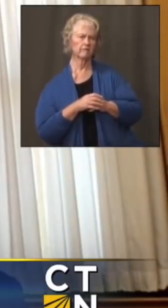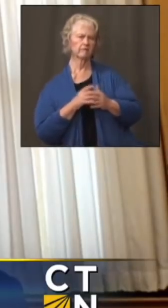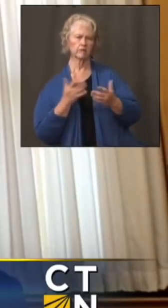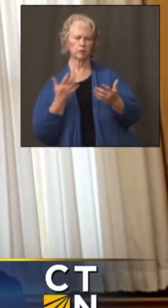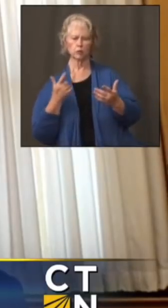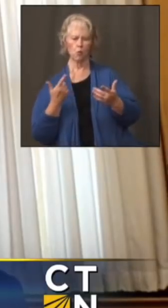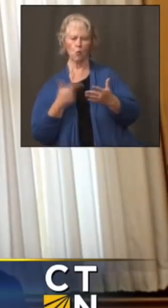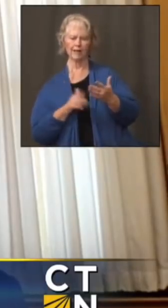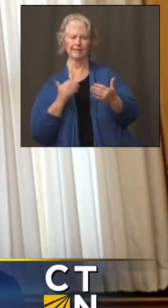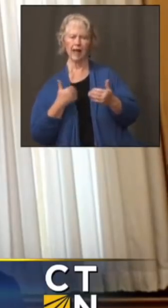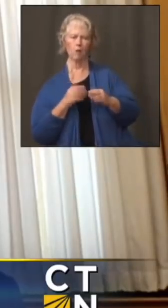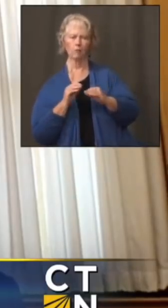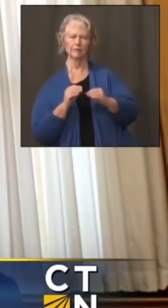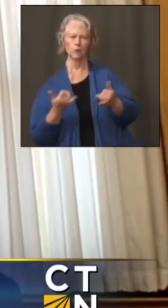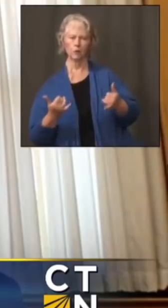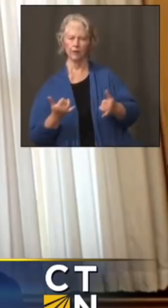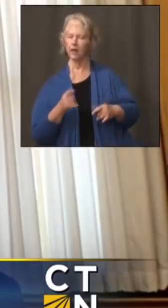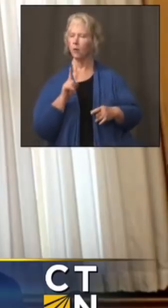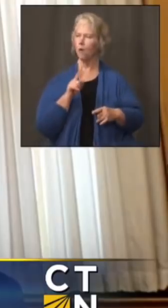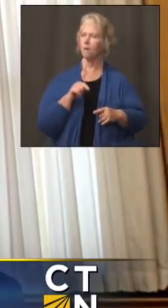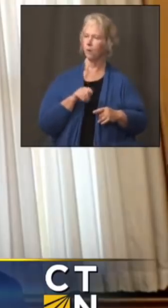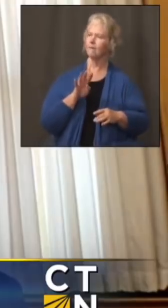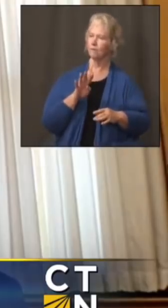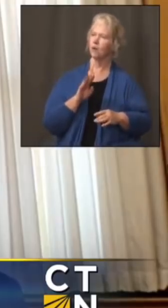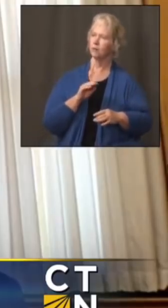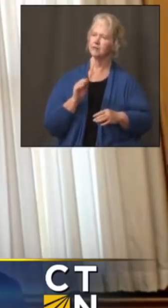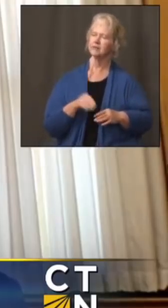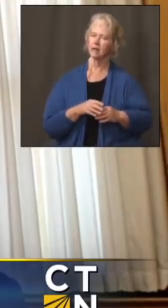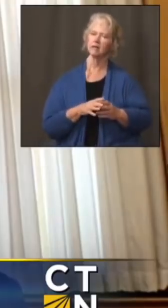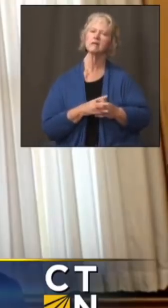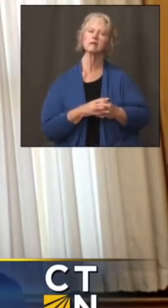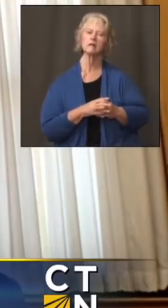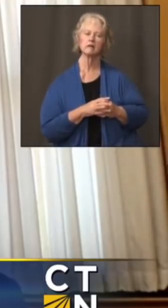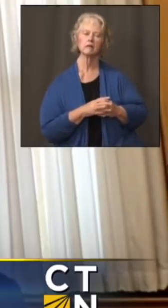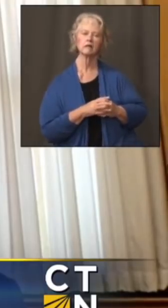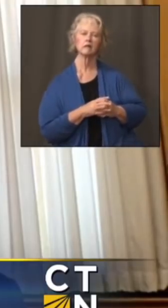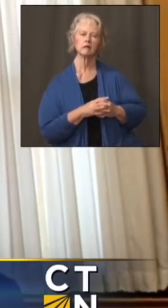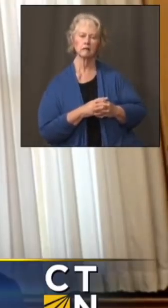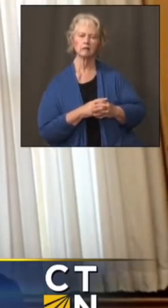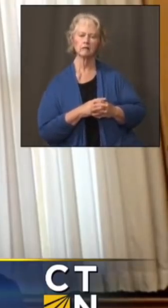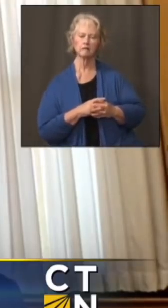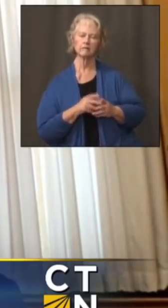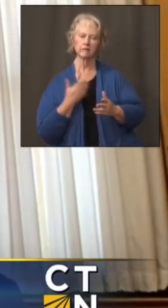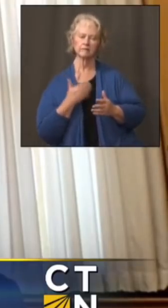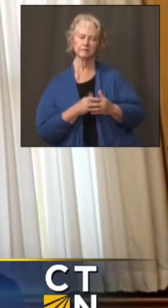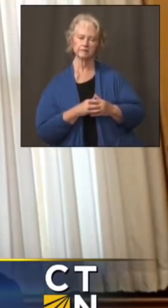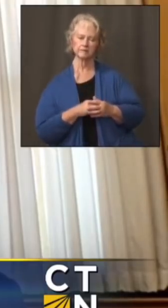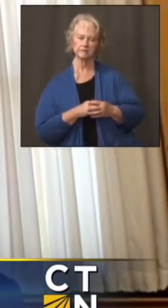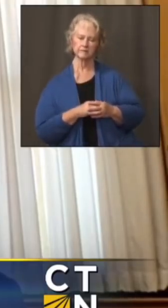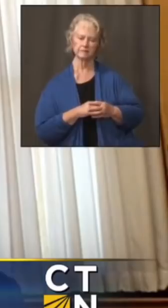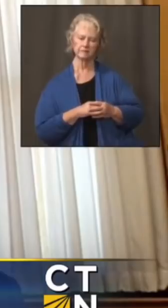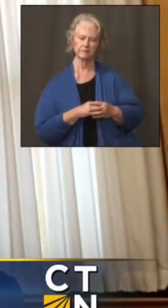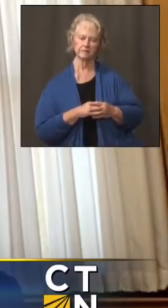rate today then? 1.4%. 1.4, thank you.